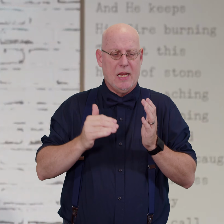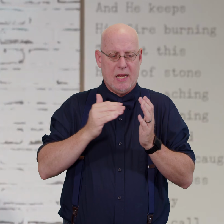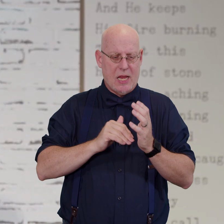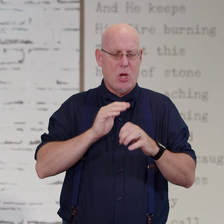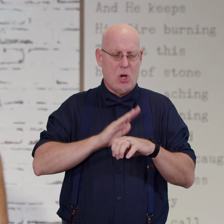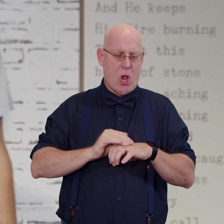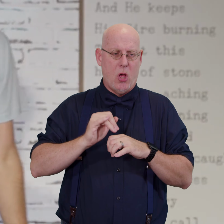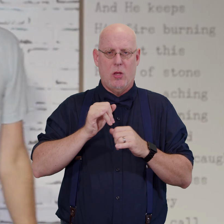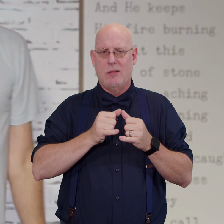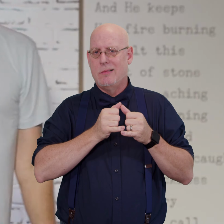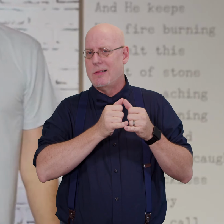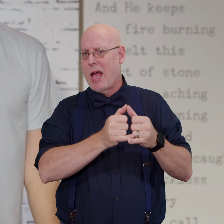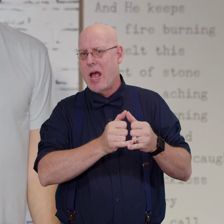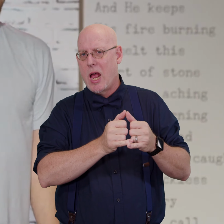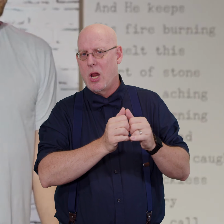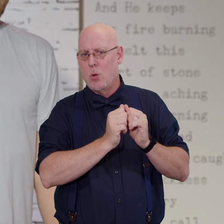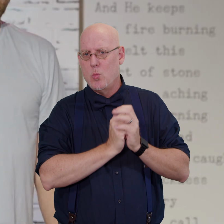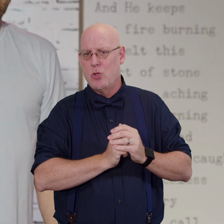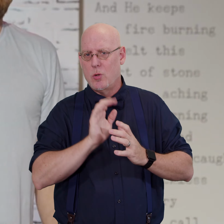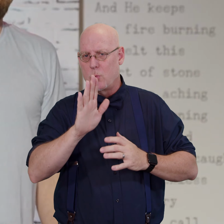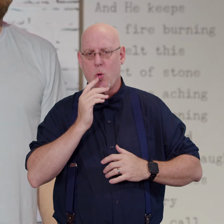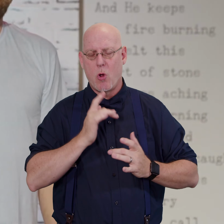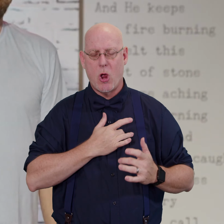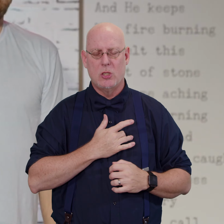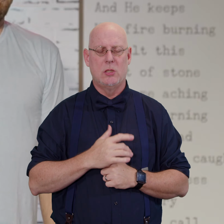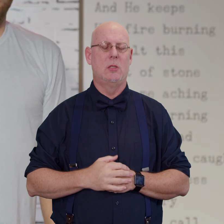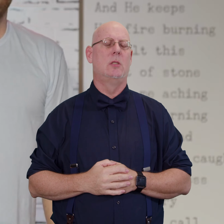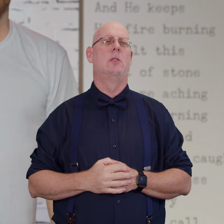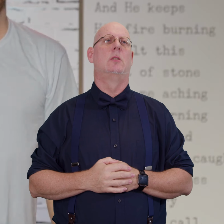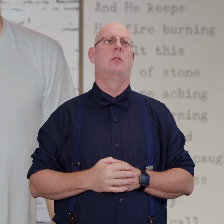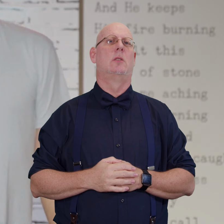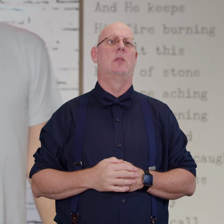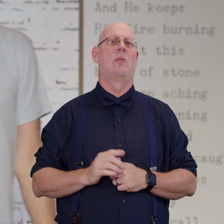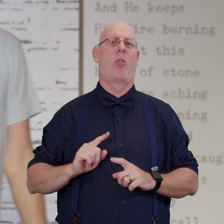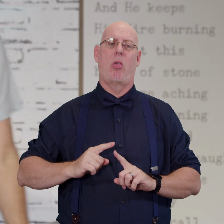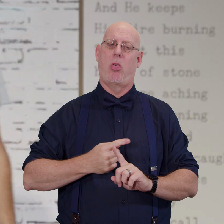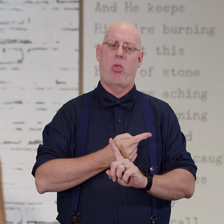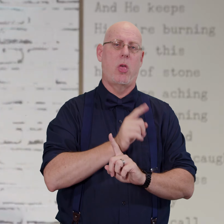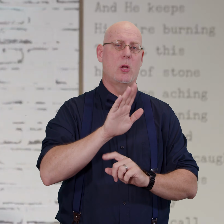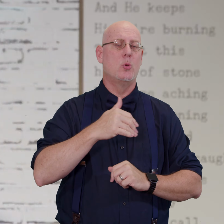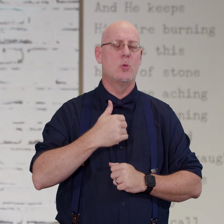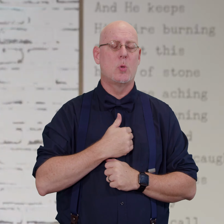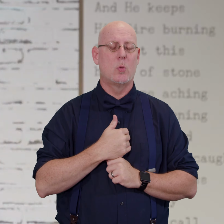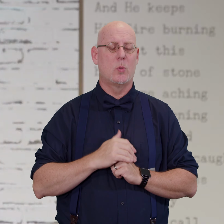again the idolatry of your hearts, the waywardness of your souls,